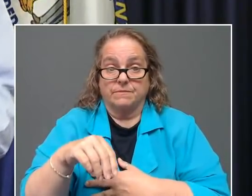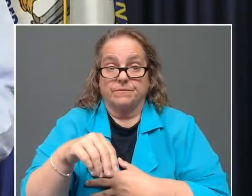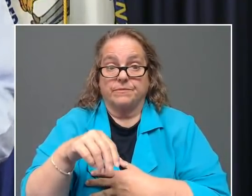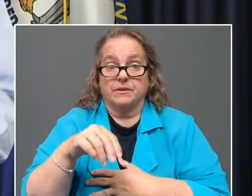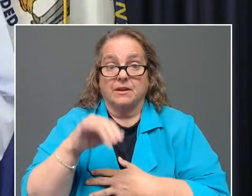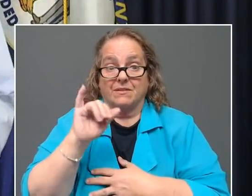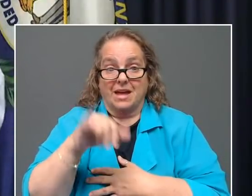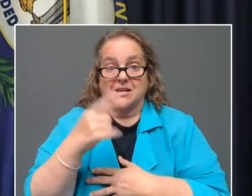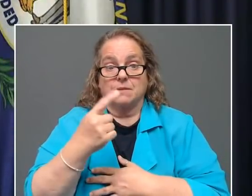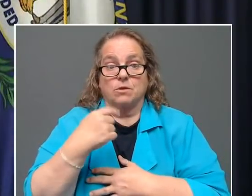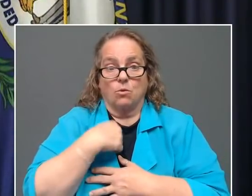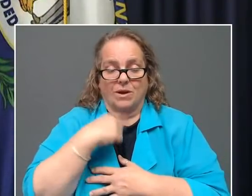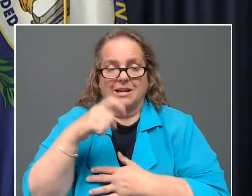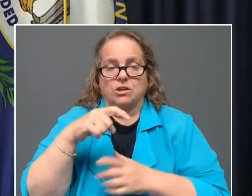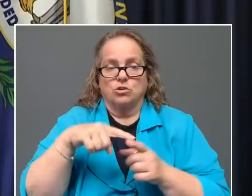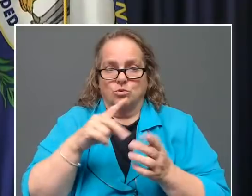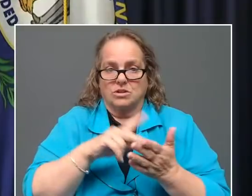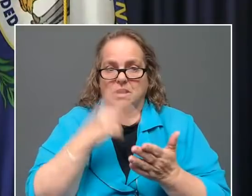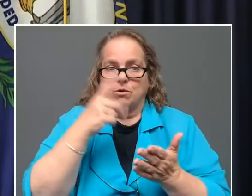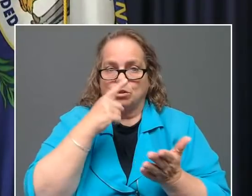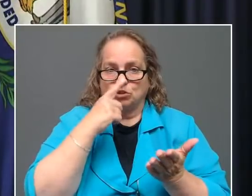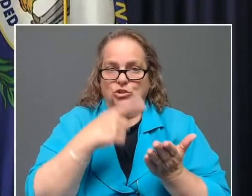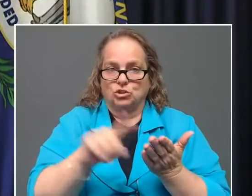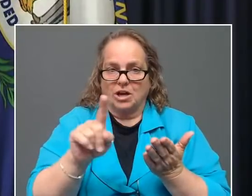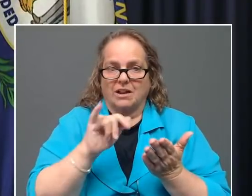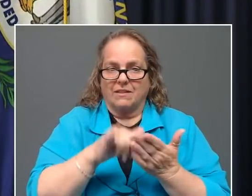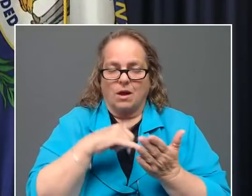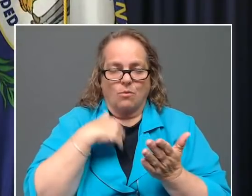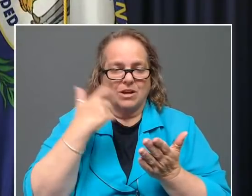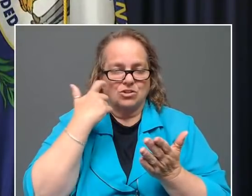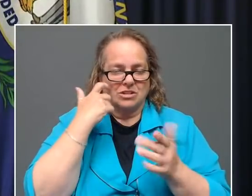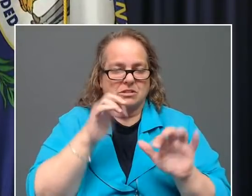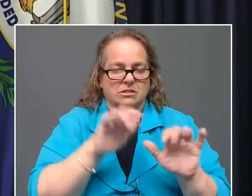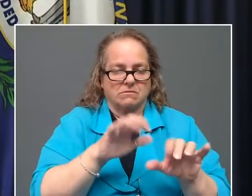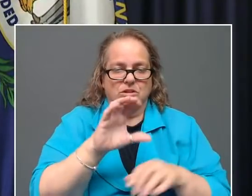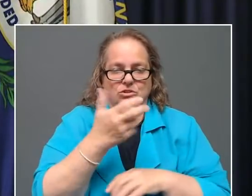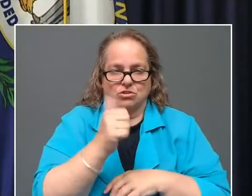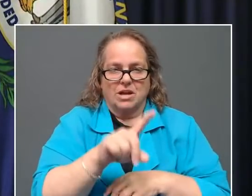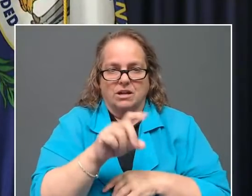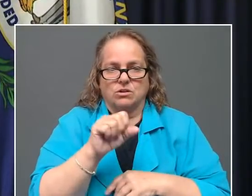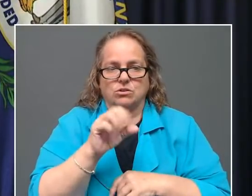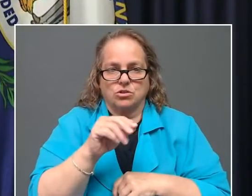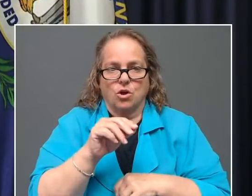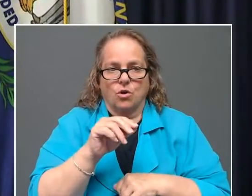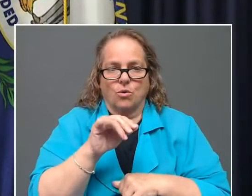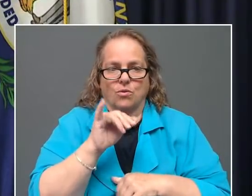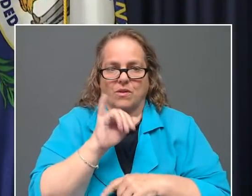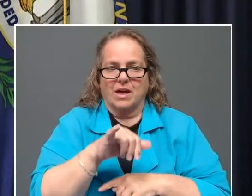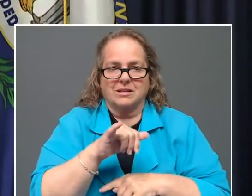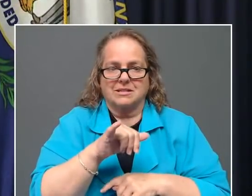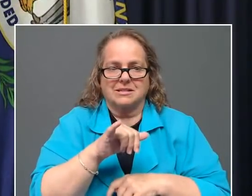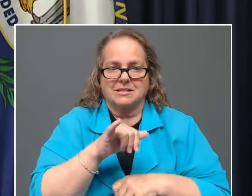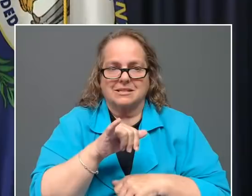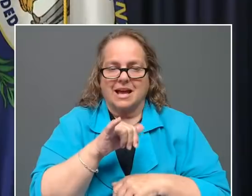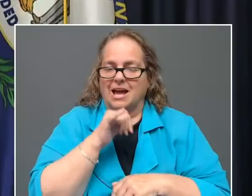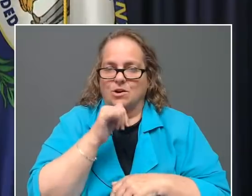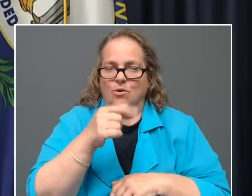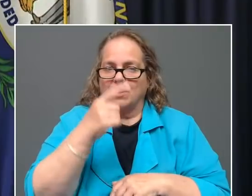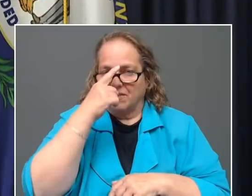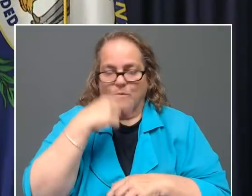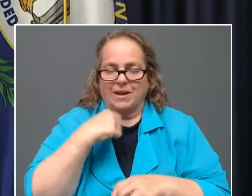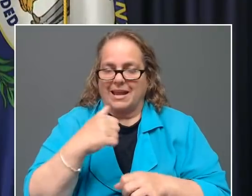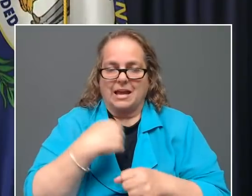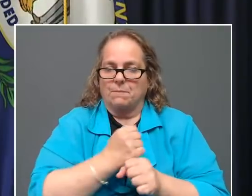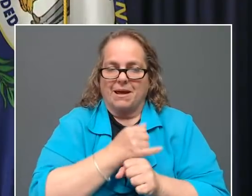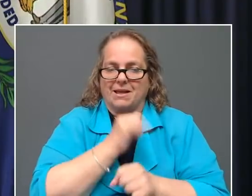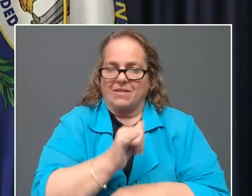want to double check that we just looked up, Chad. So that's not from, I don't think we can't make that official today, but